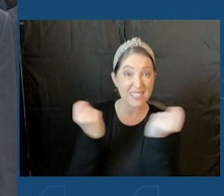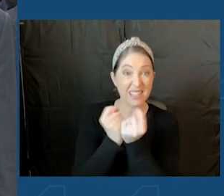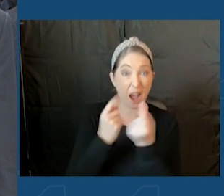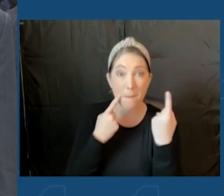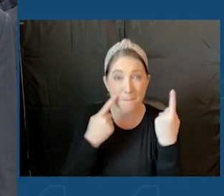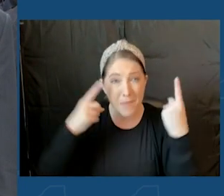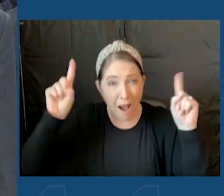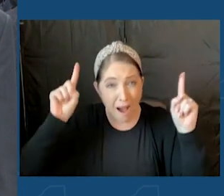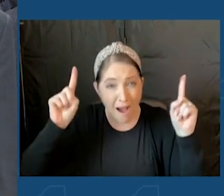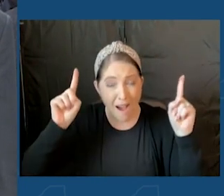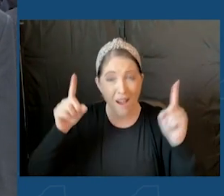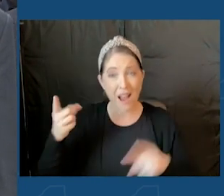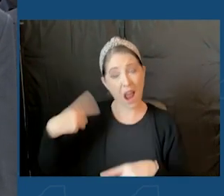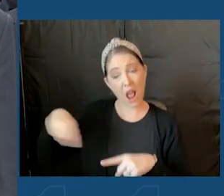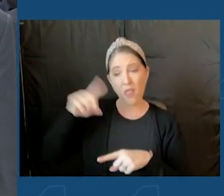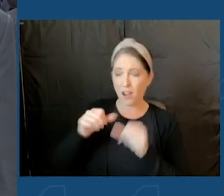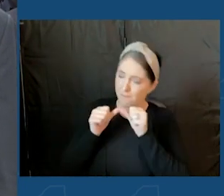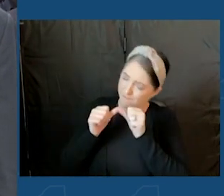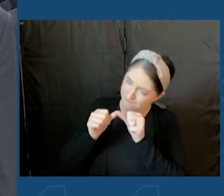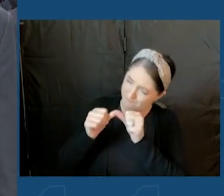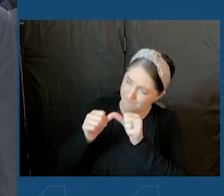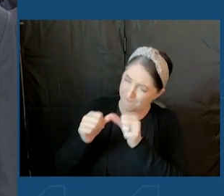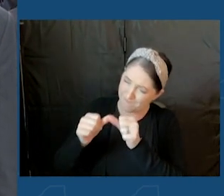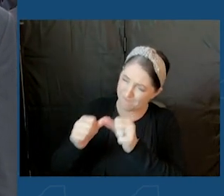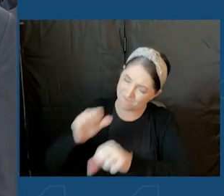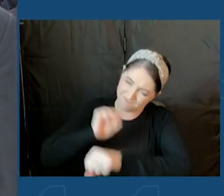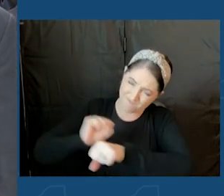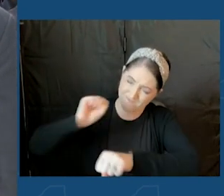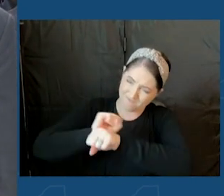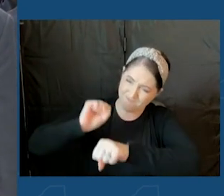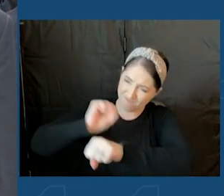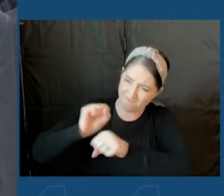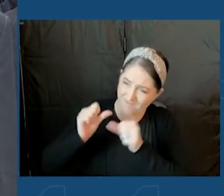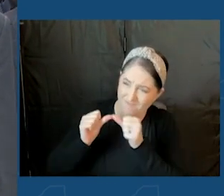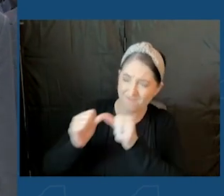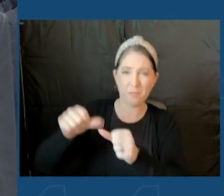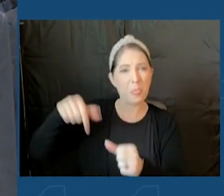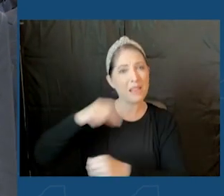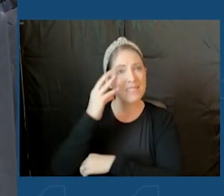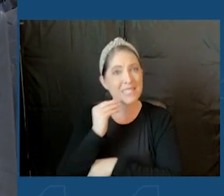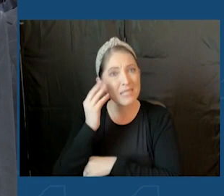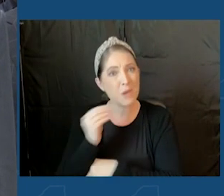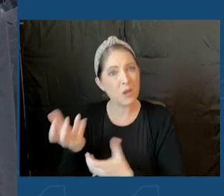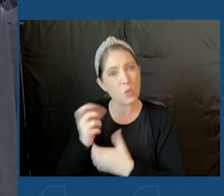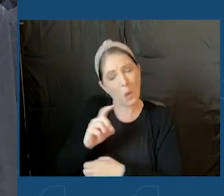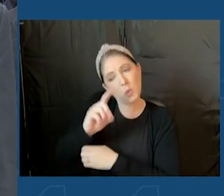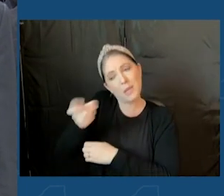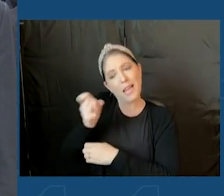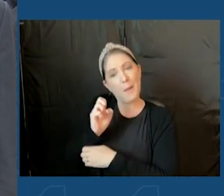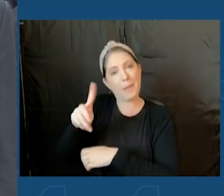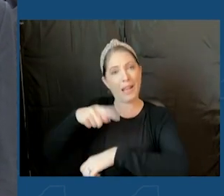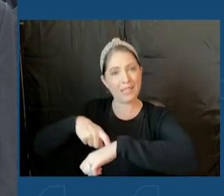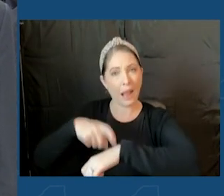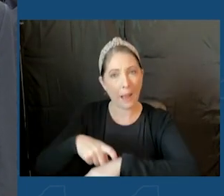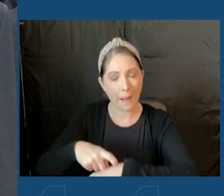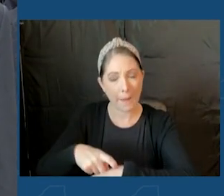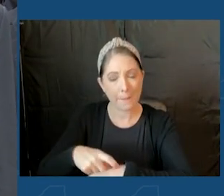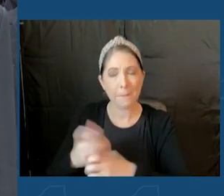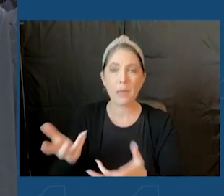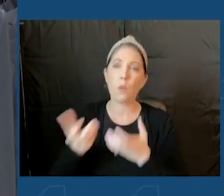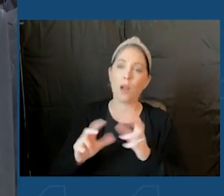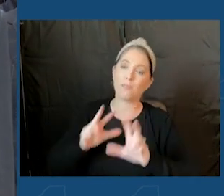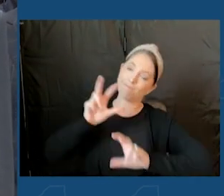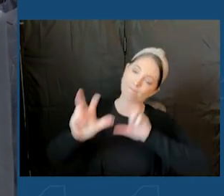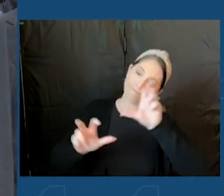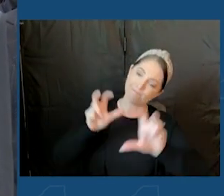the objective of offering this experience and giving people their time back and continue to invest and making sure that the